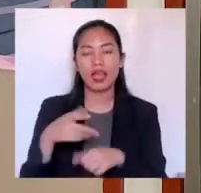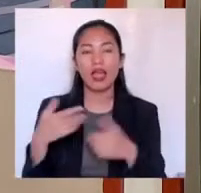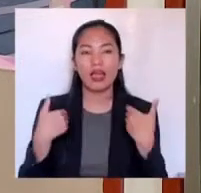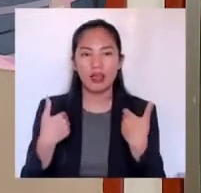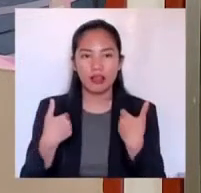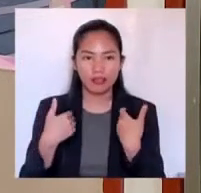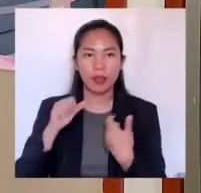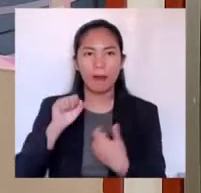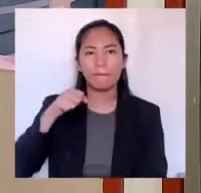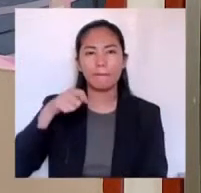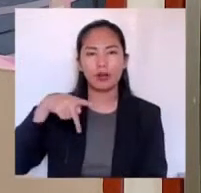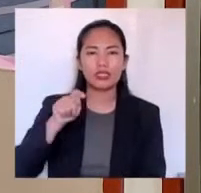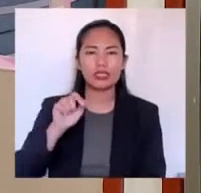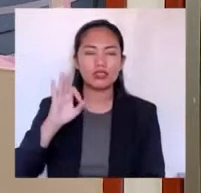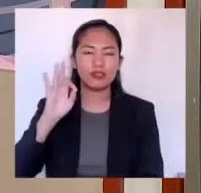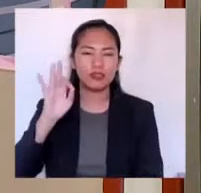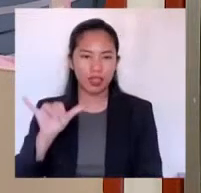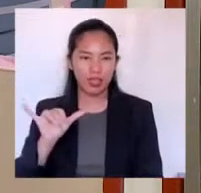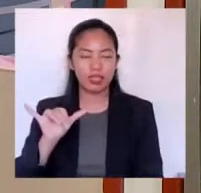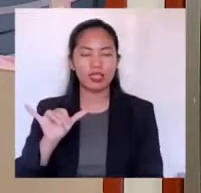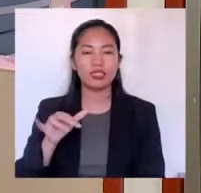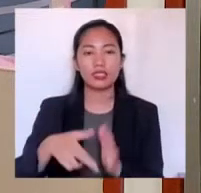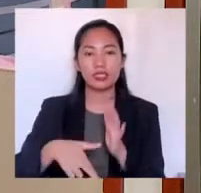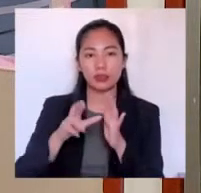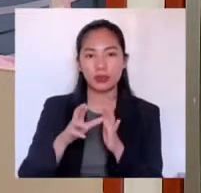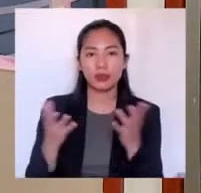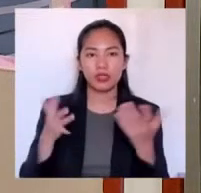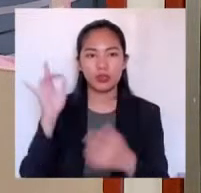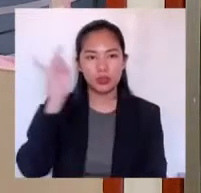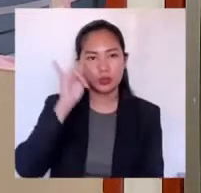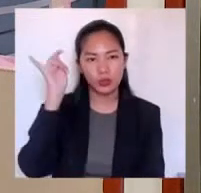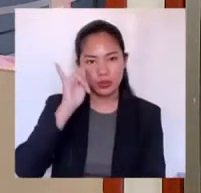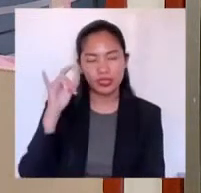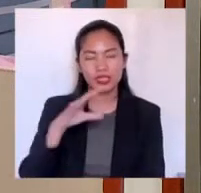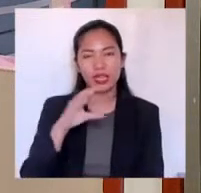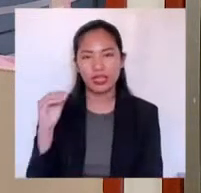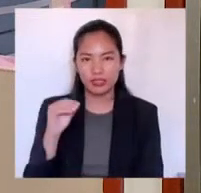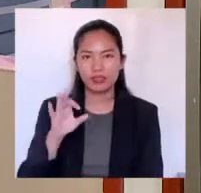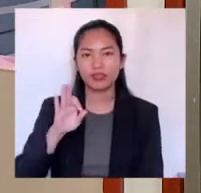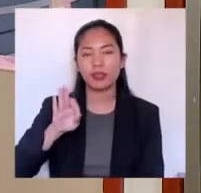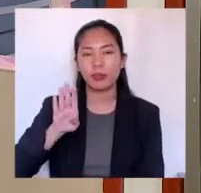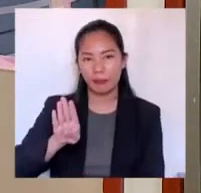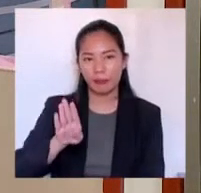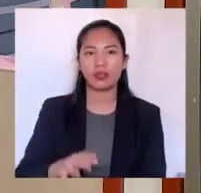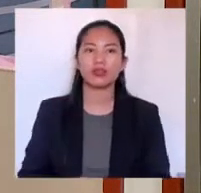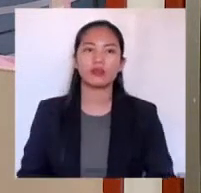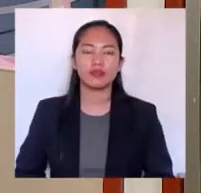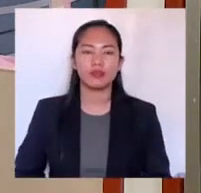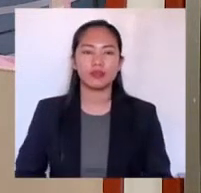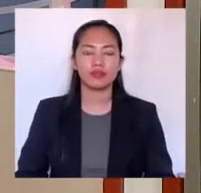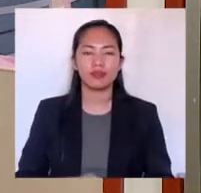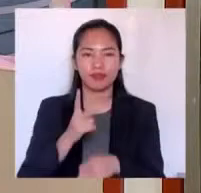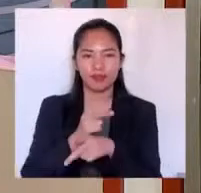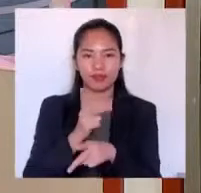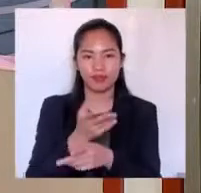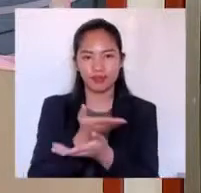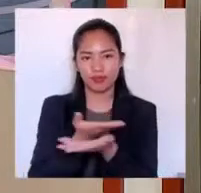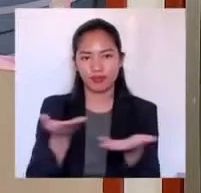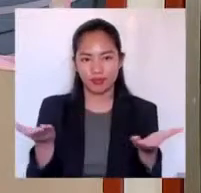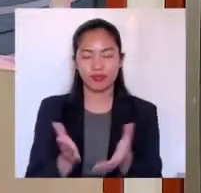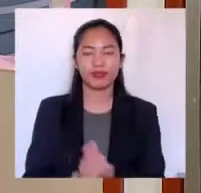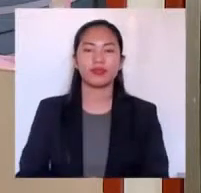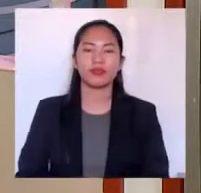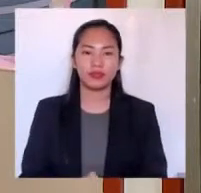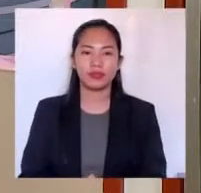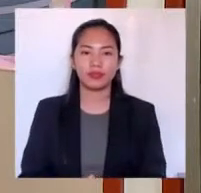Apple Podcasts. Play back this newscast too on ANC's YouTube channel and on ANC 24/7 on Facebook. Keep safe. Keep it here on